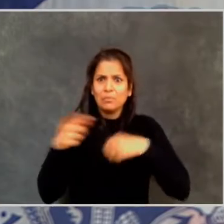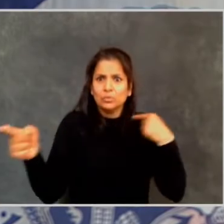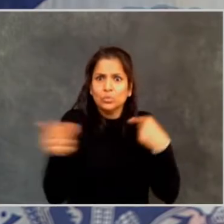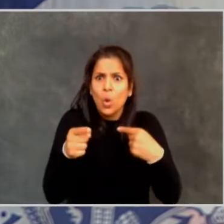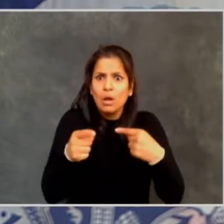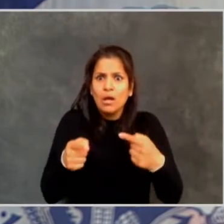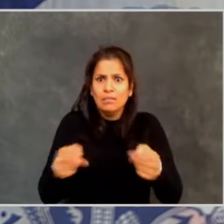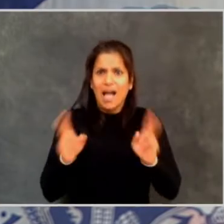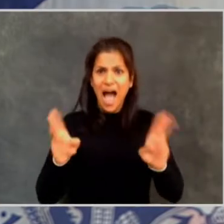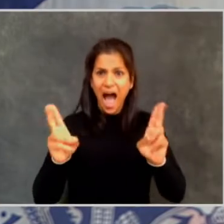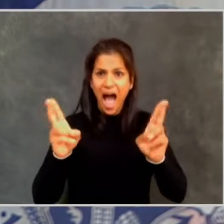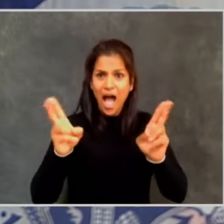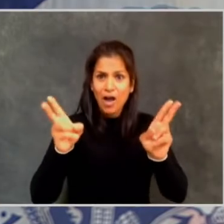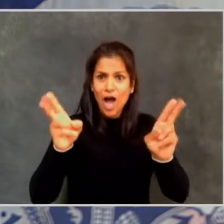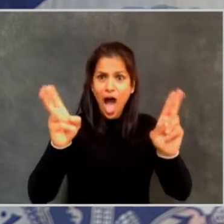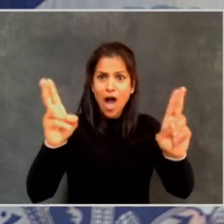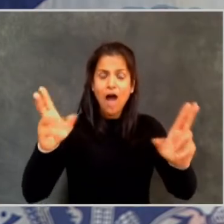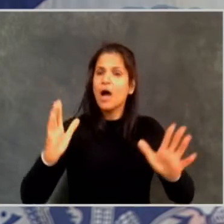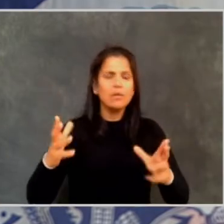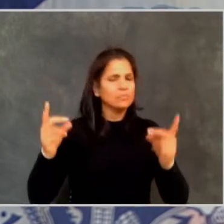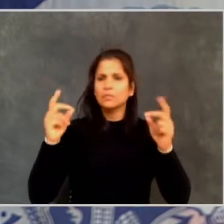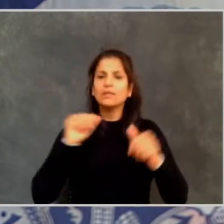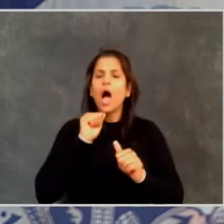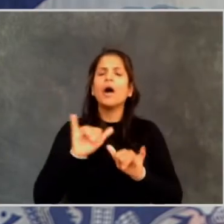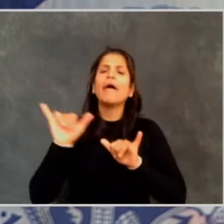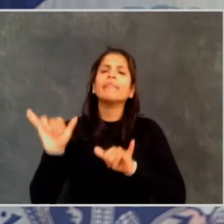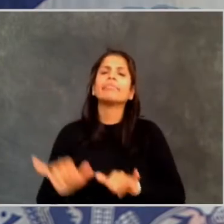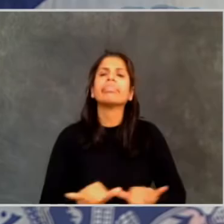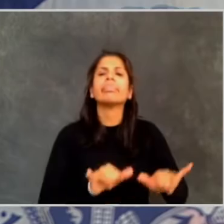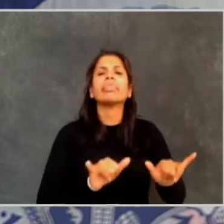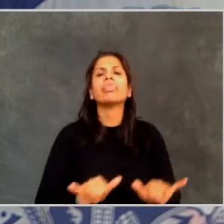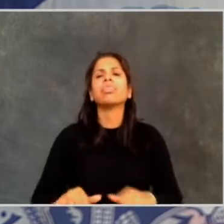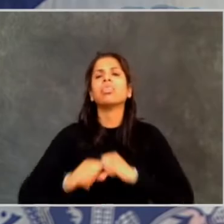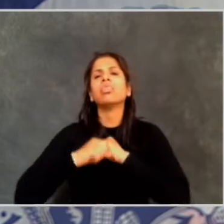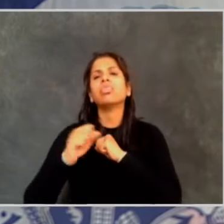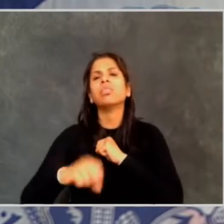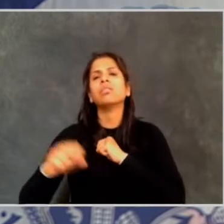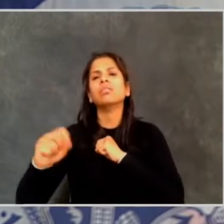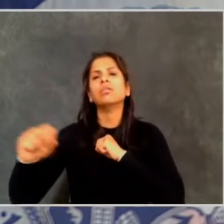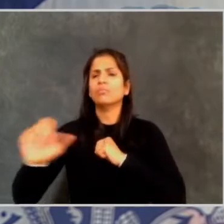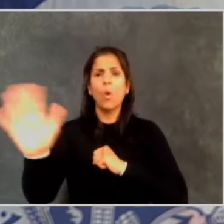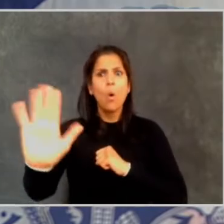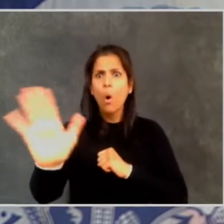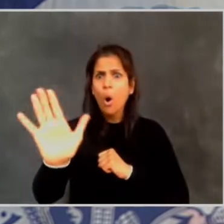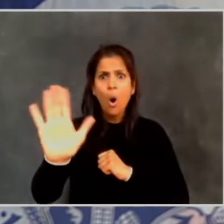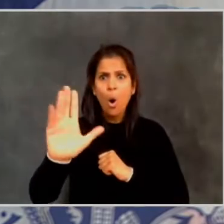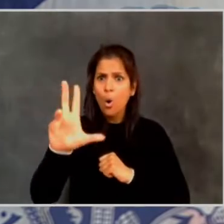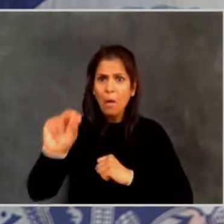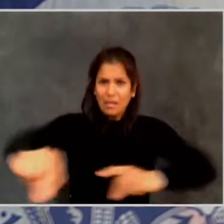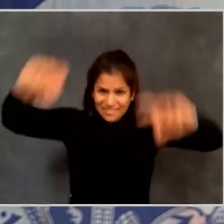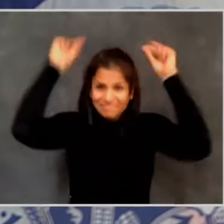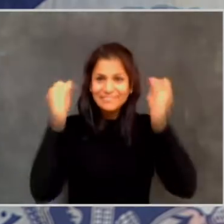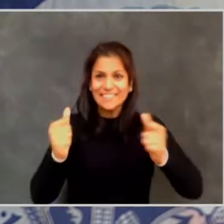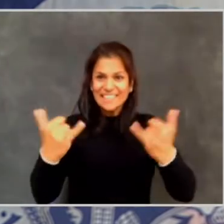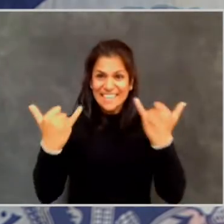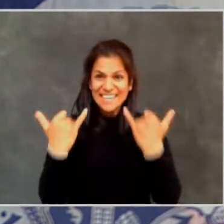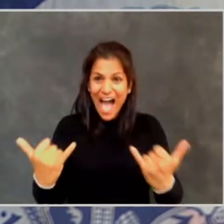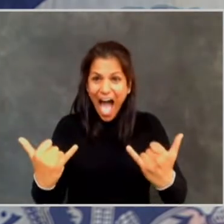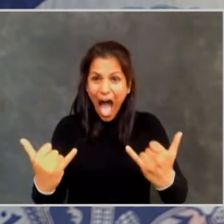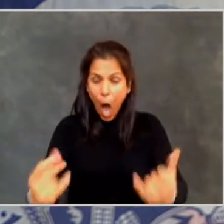of outreach we used to do, which we would have done immediately, couldn't be done in the first instance,